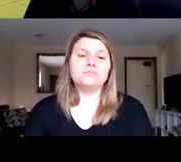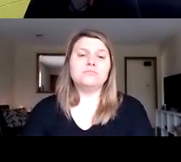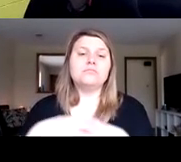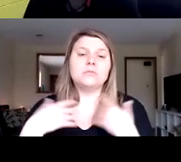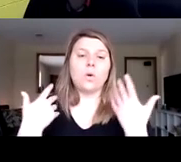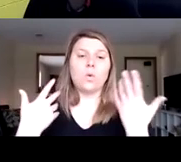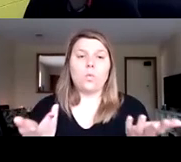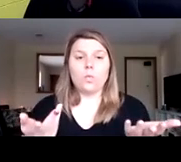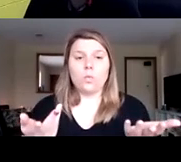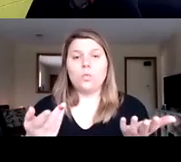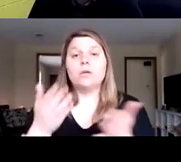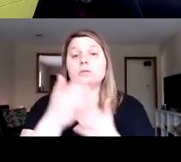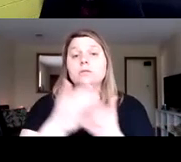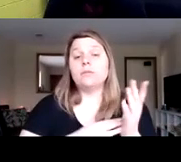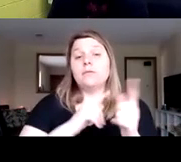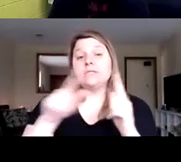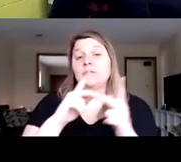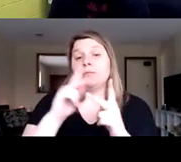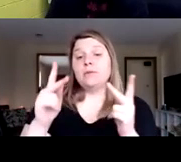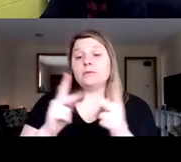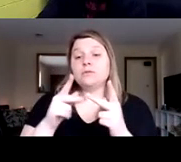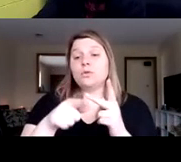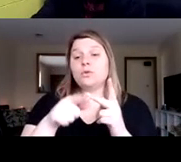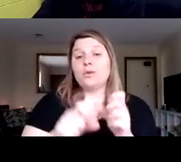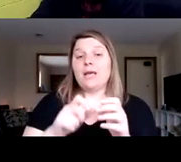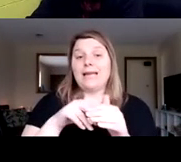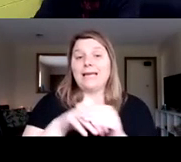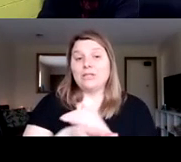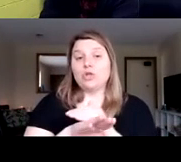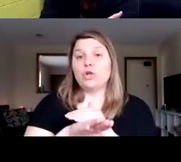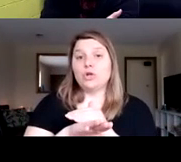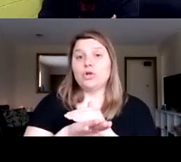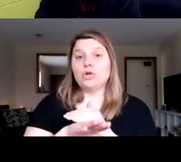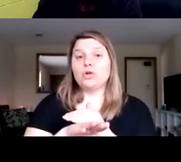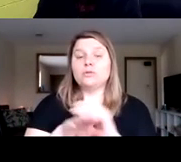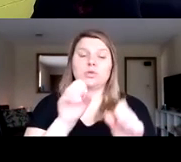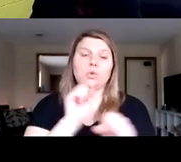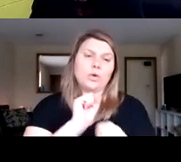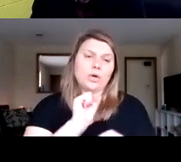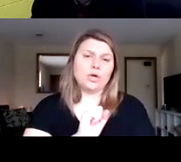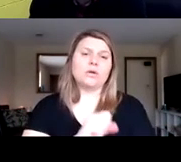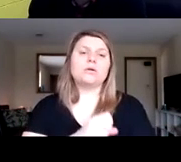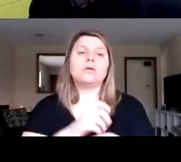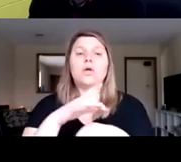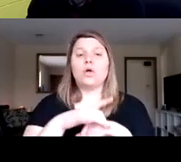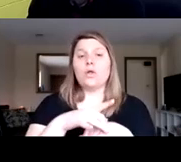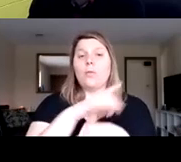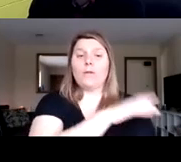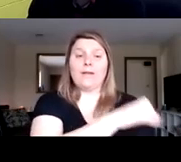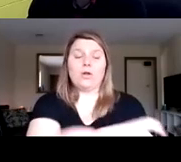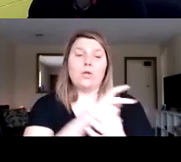So here's some of the different places where you can kind of enter into work. There's global clinical